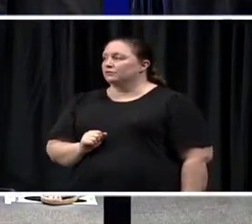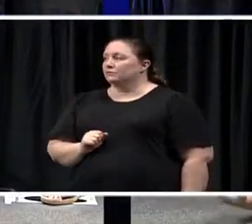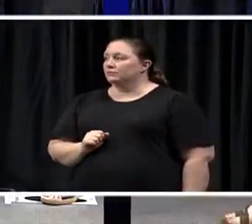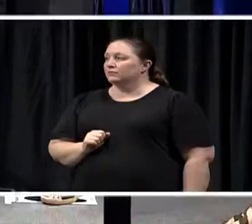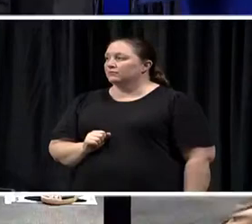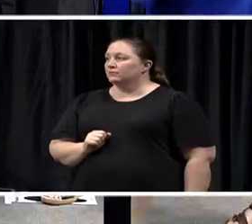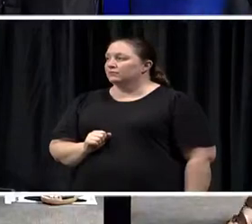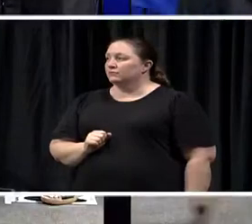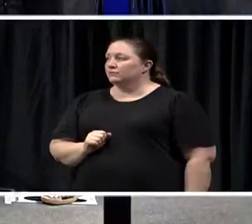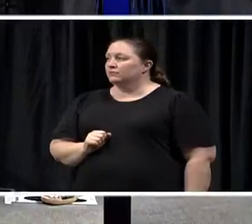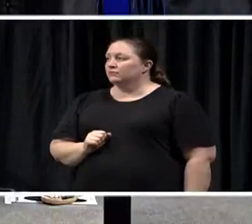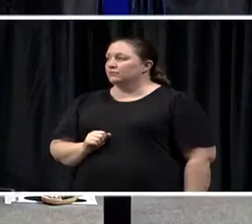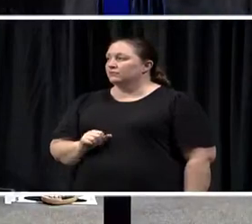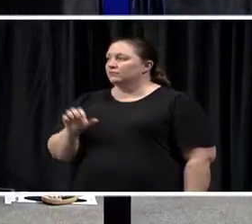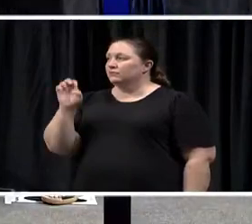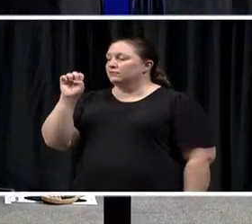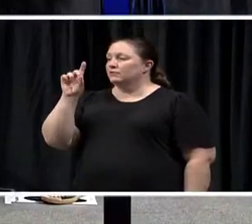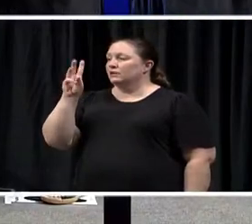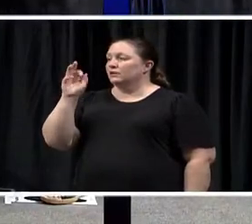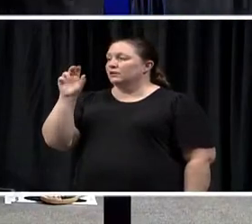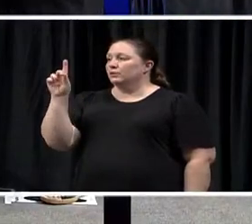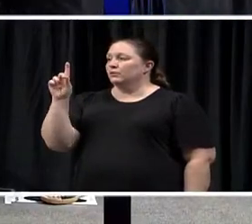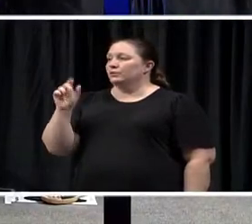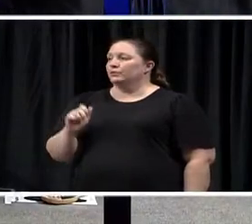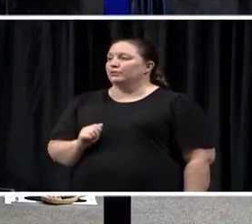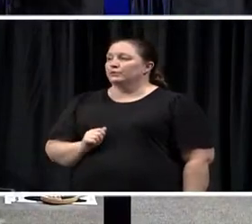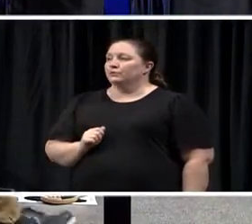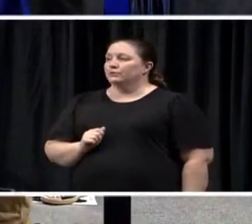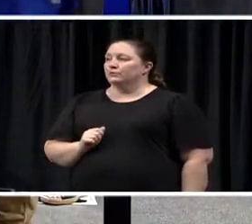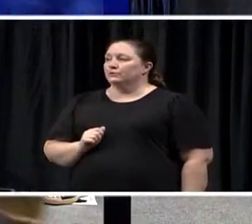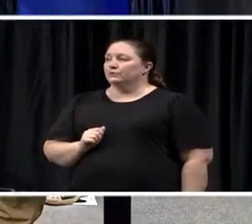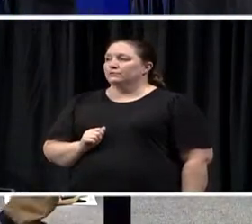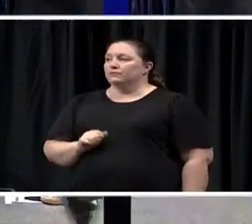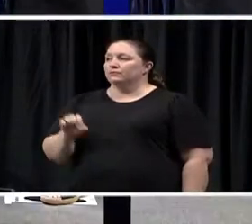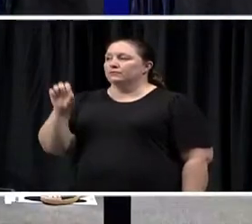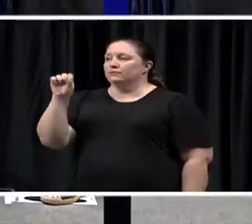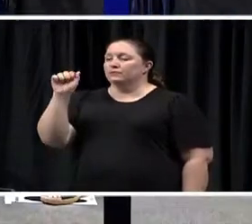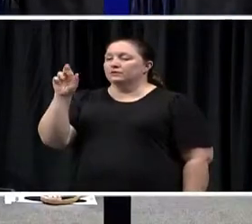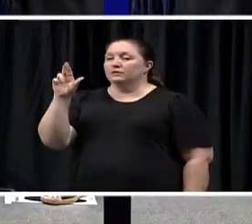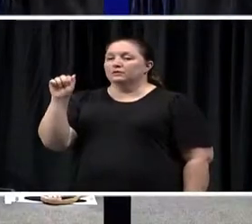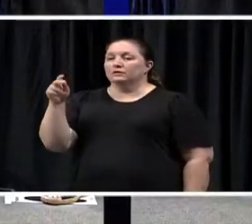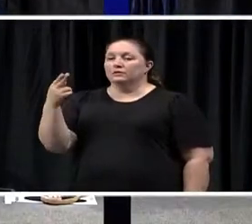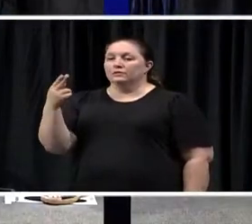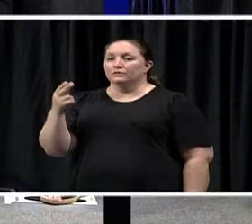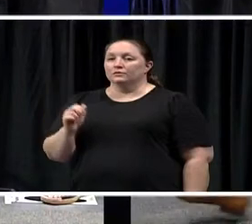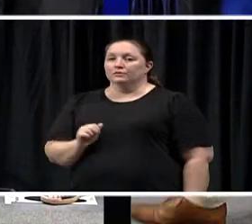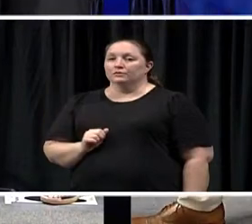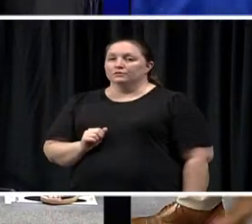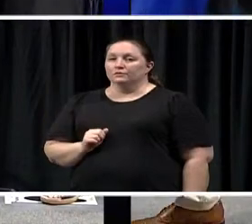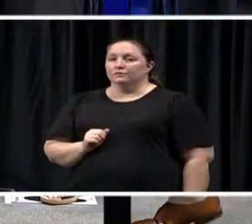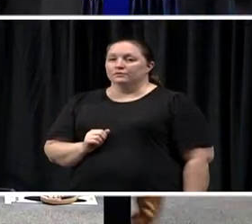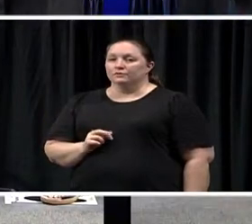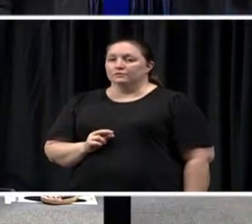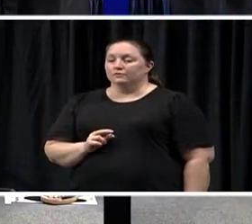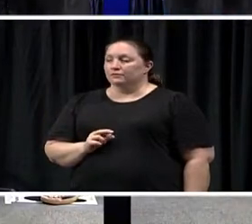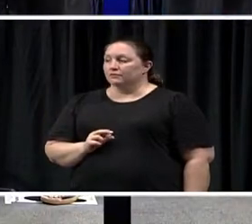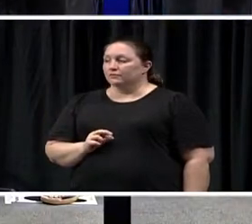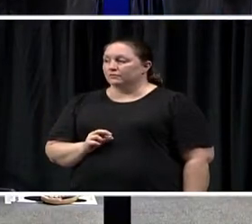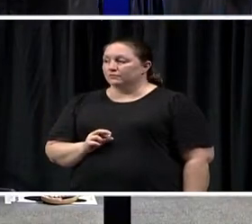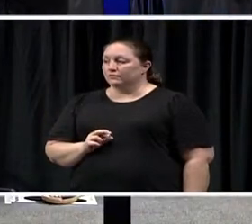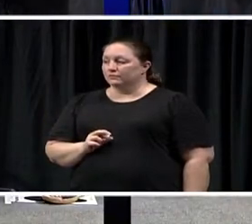Bond. Edward Cole Bray. Sarah Addenbrook Brooke